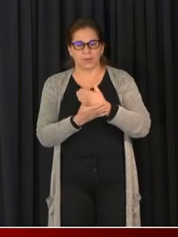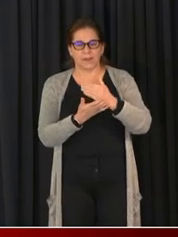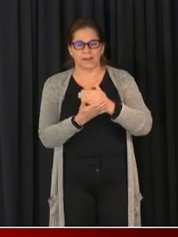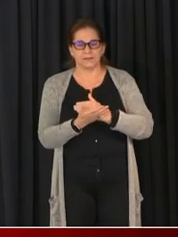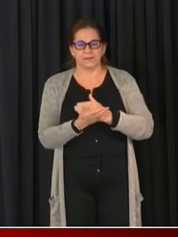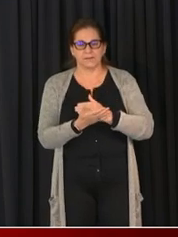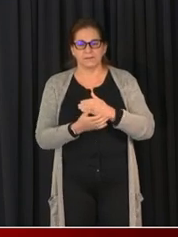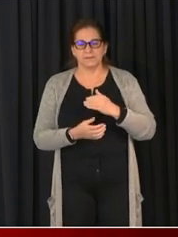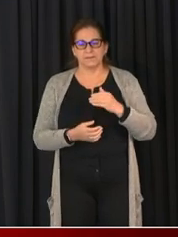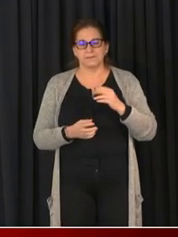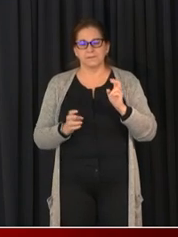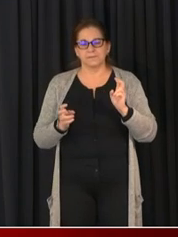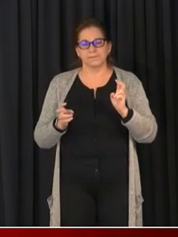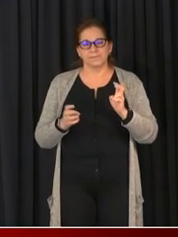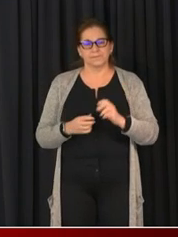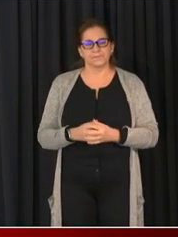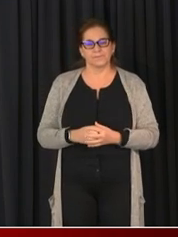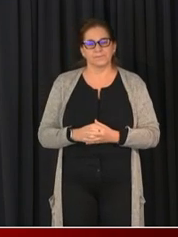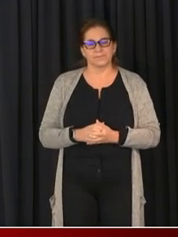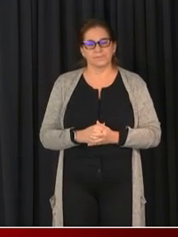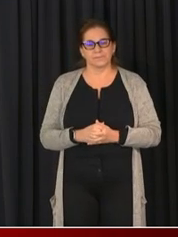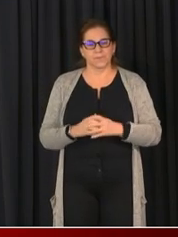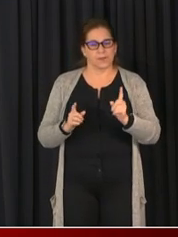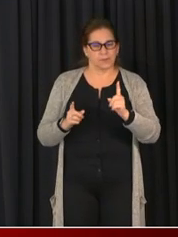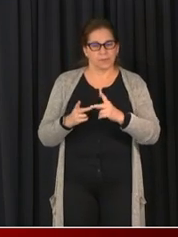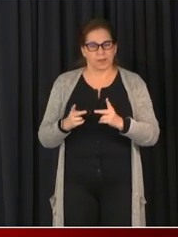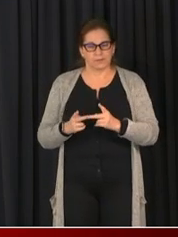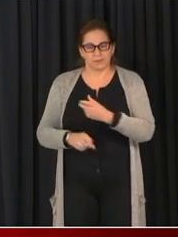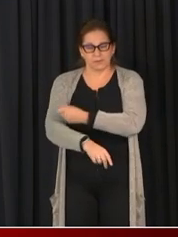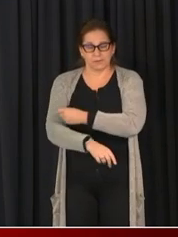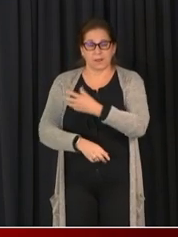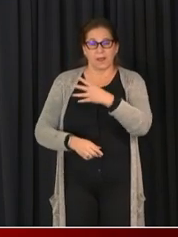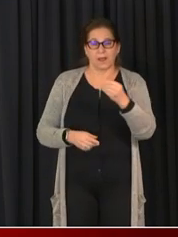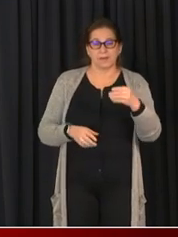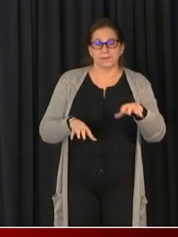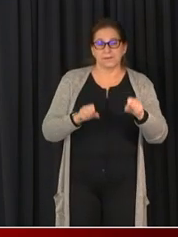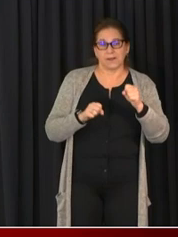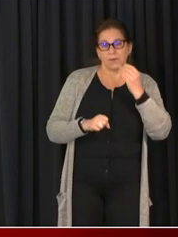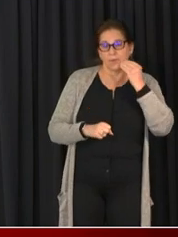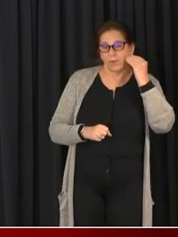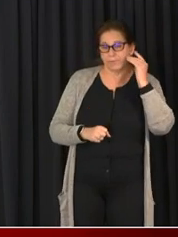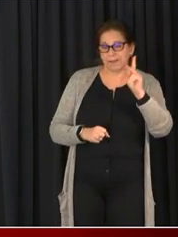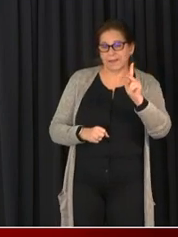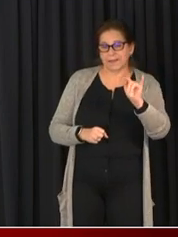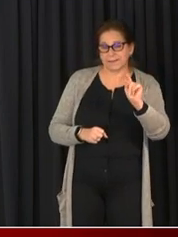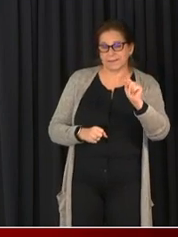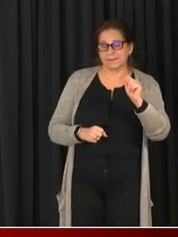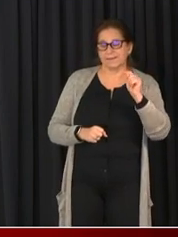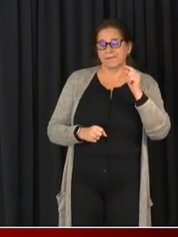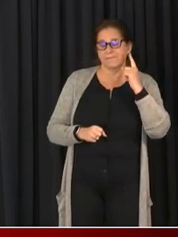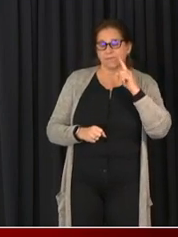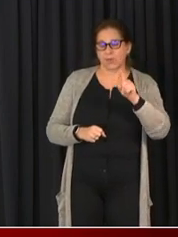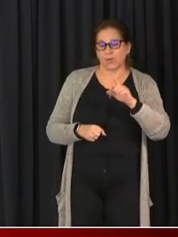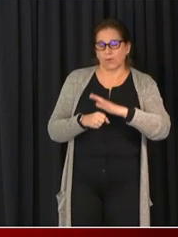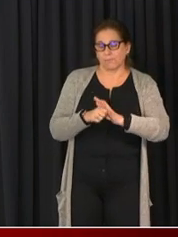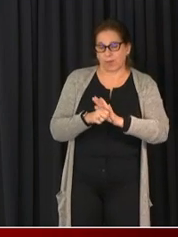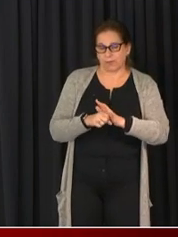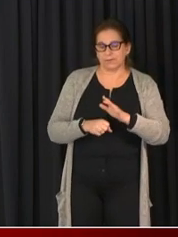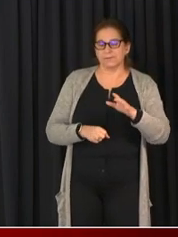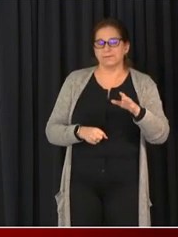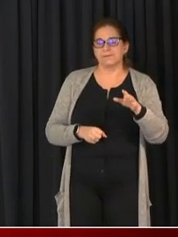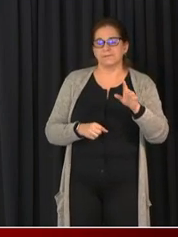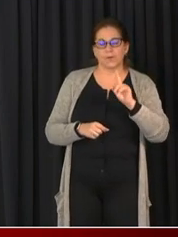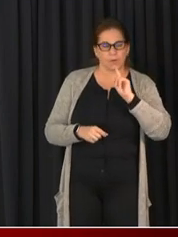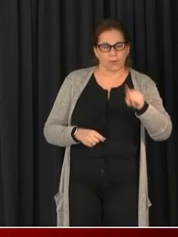At-home tests are available through LabCorp. There are available at the LabCorp site, and you can pay